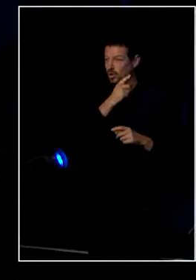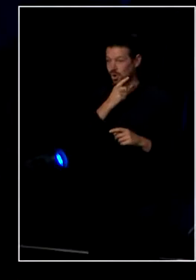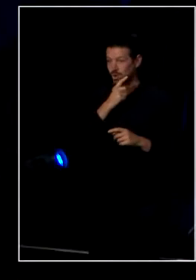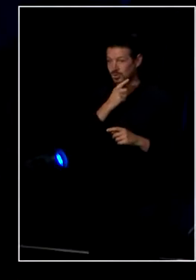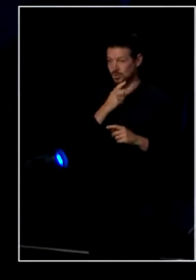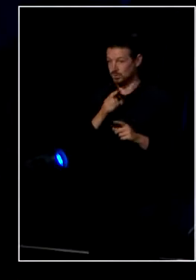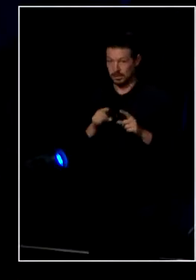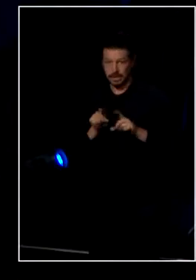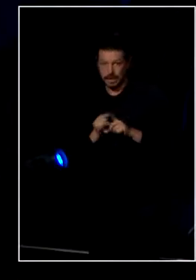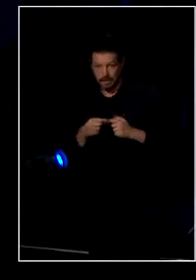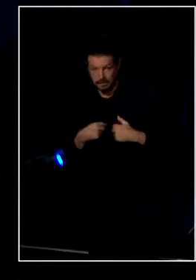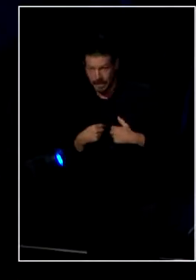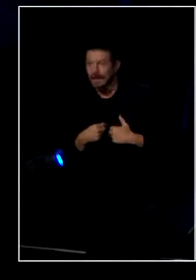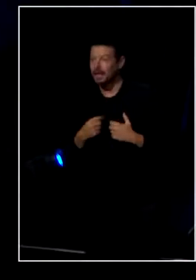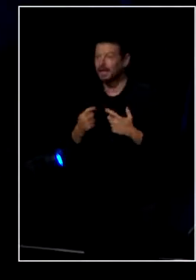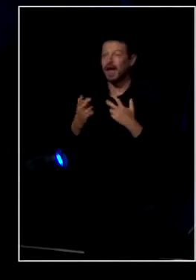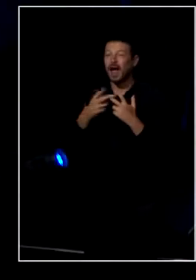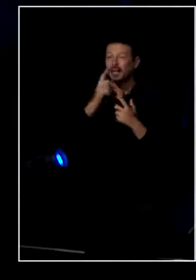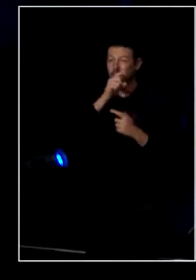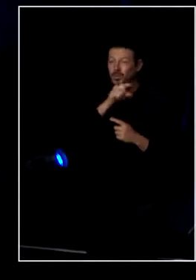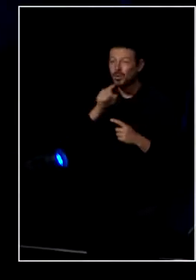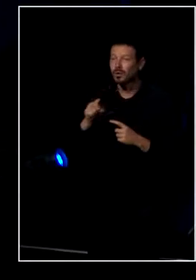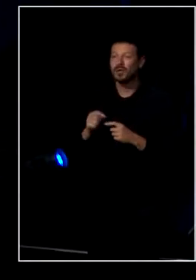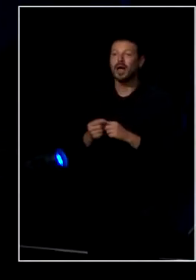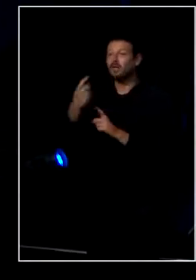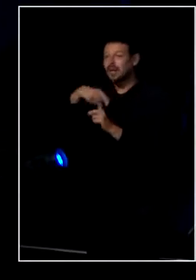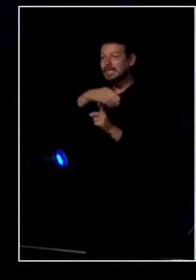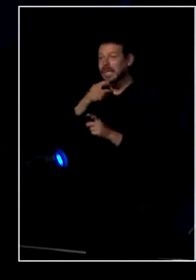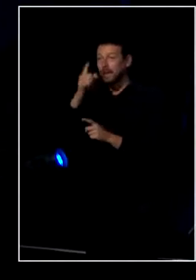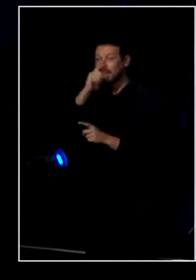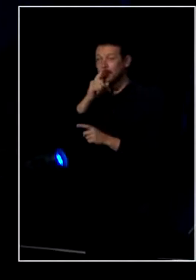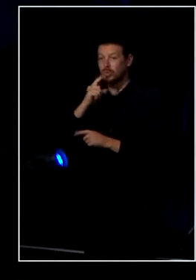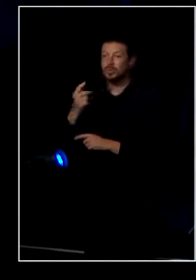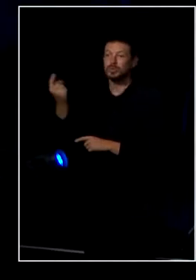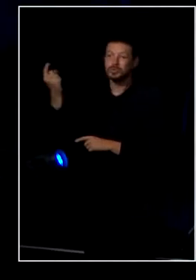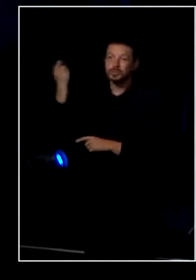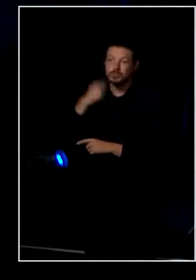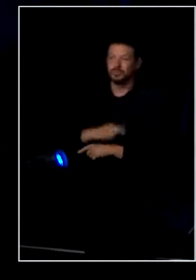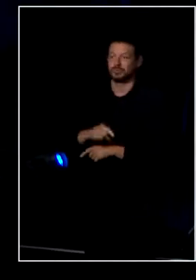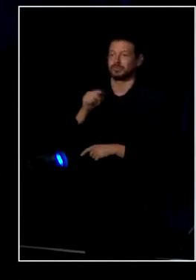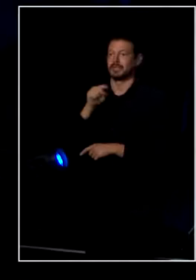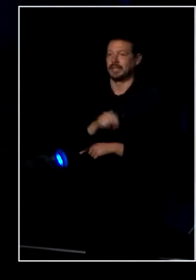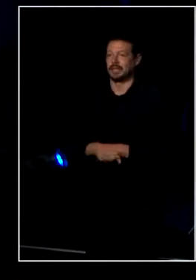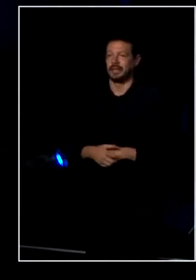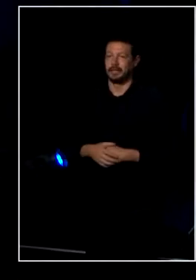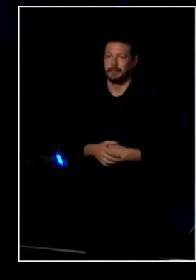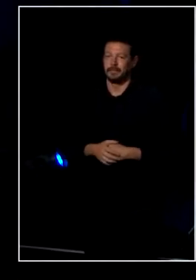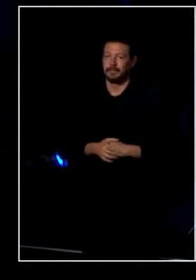sexually abused, and there was even people there that were killed in the institution